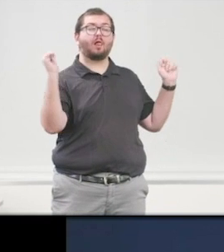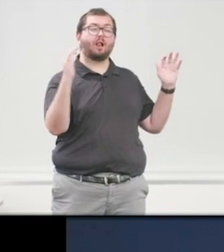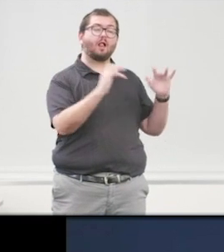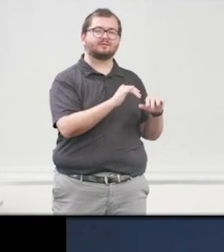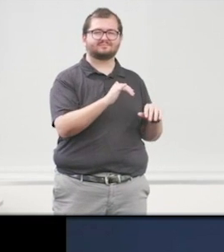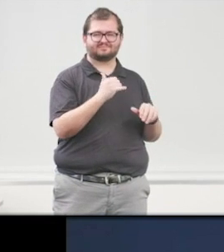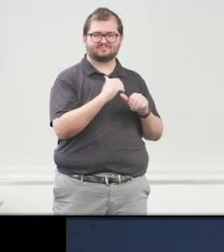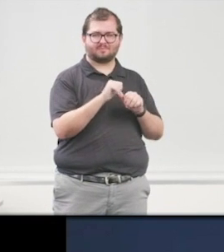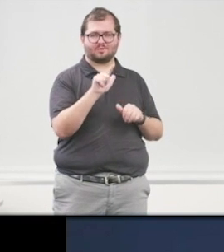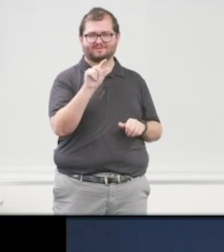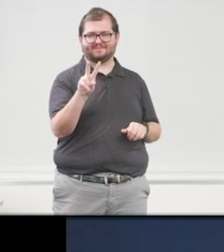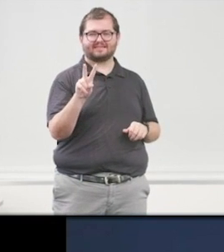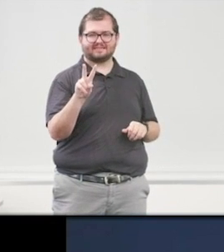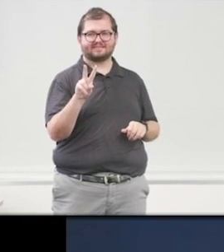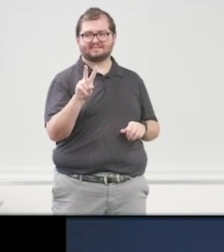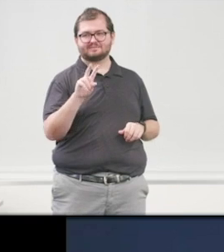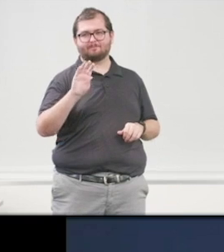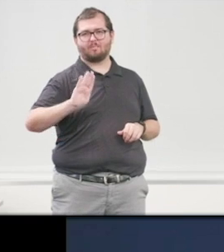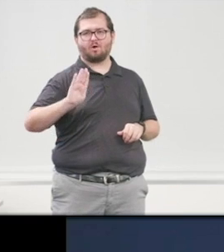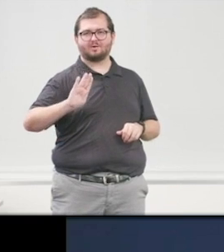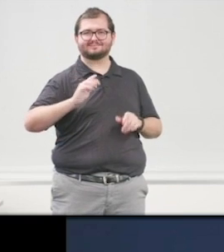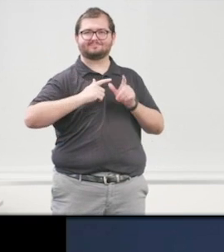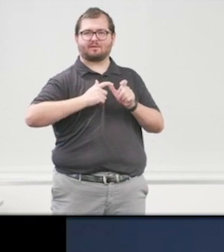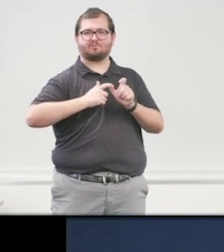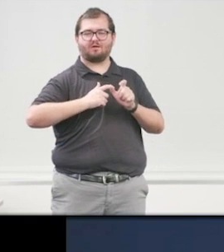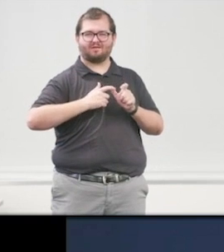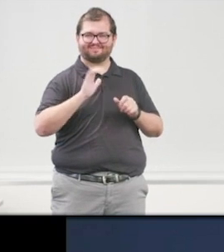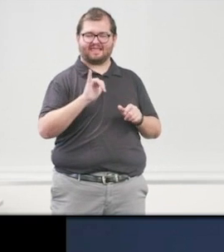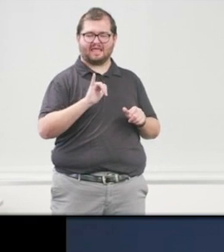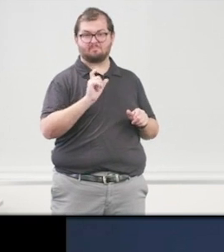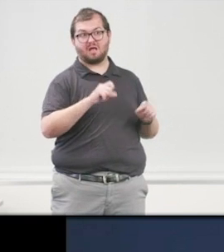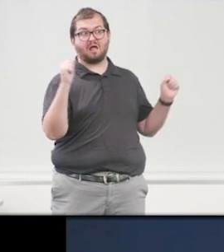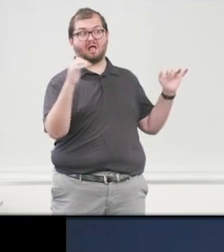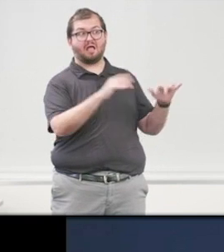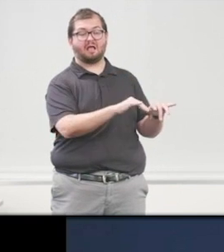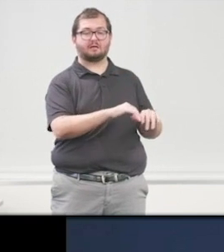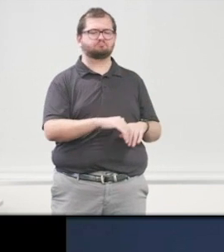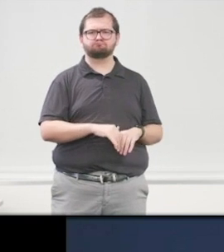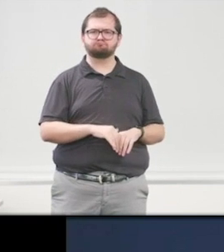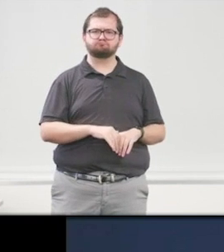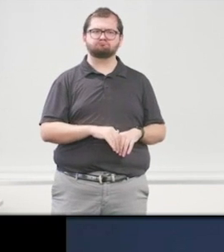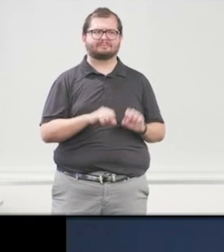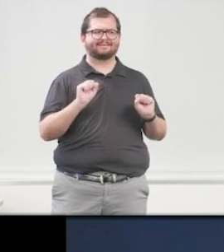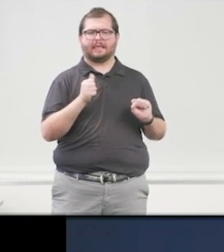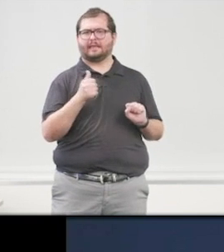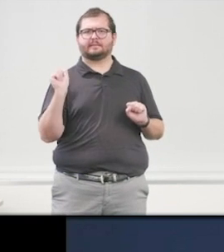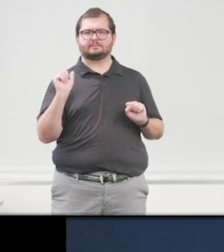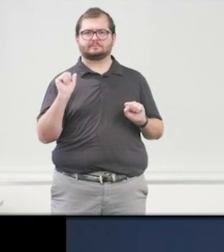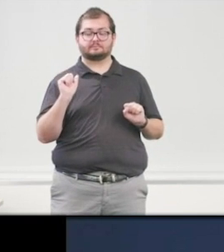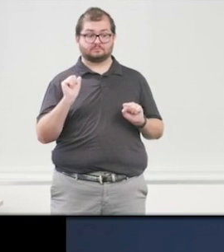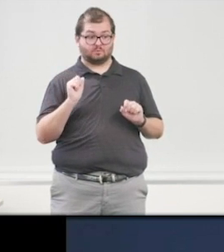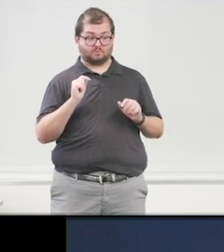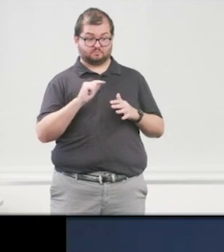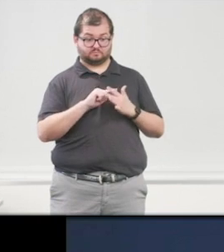Las Vegas, what happened in the Boston Marathon. These proven ways to save a